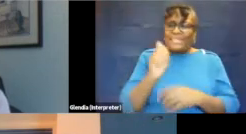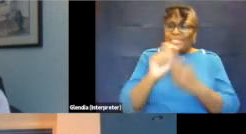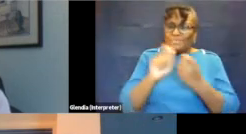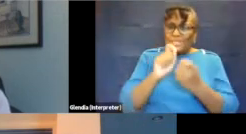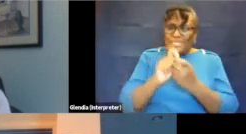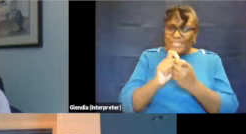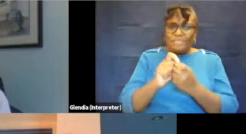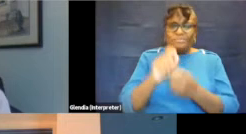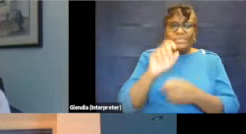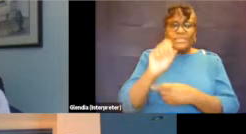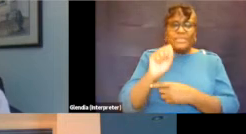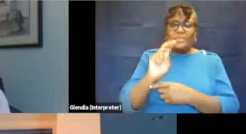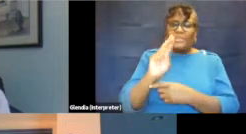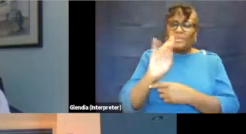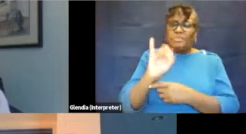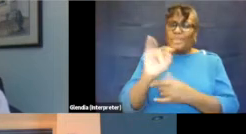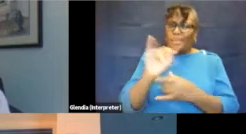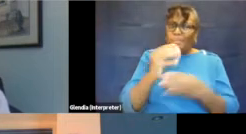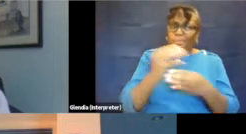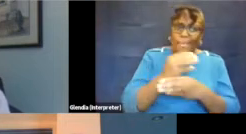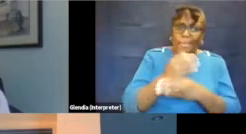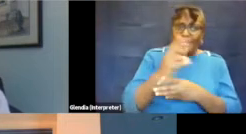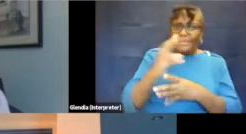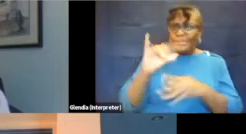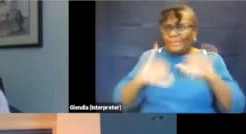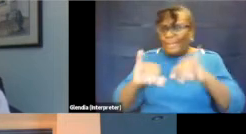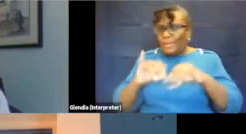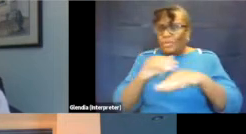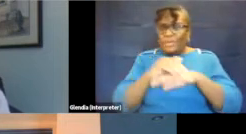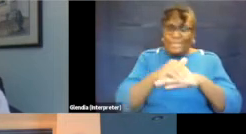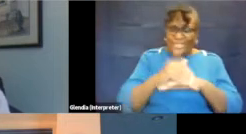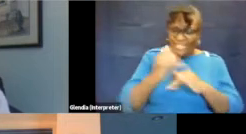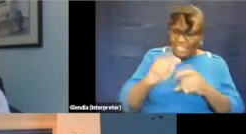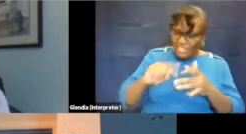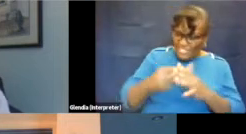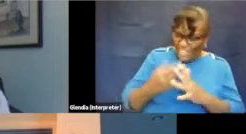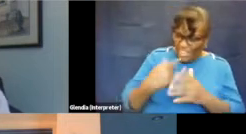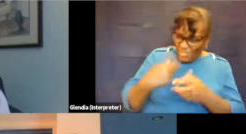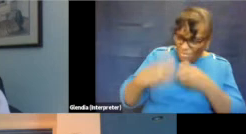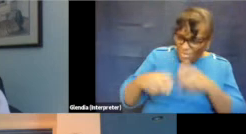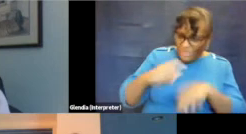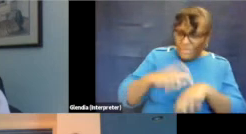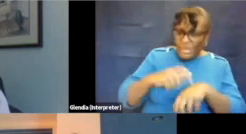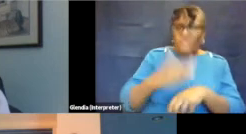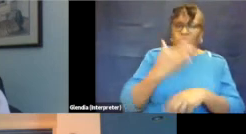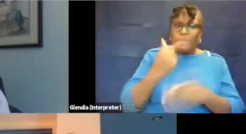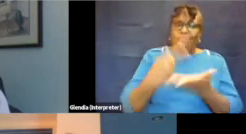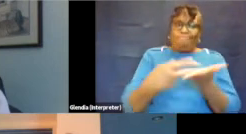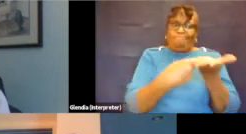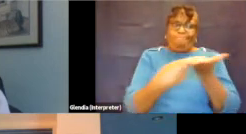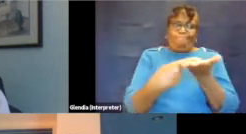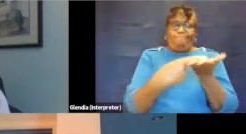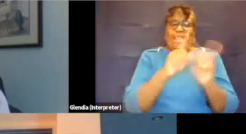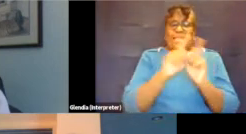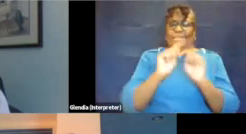have more difficulty in? And those are conversations that, again, can be linked with the team and your audiologist to see how can we put